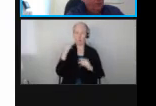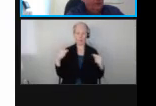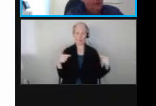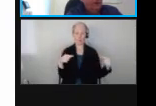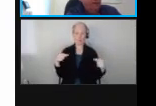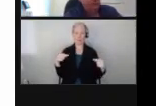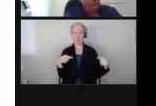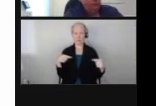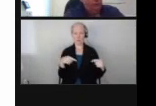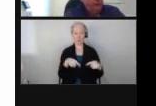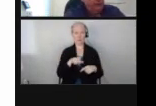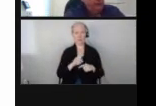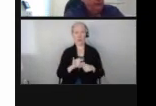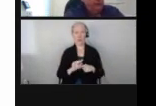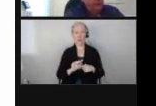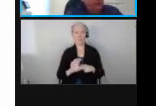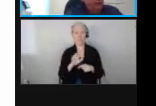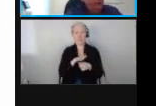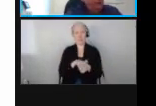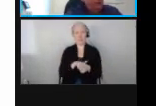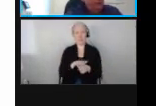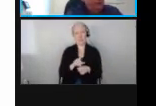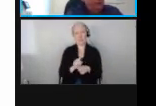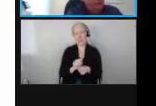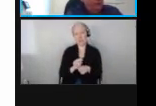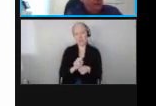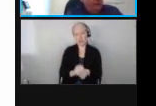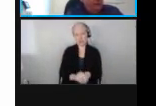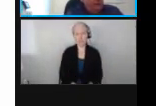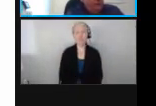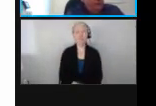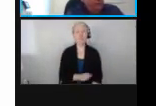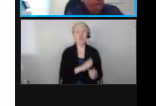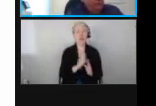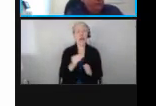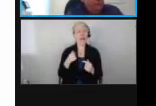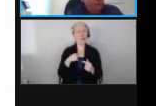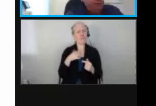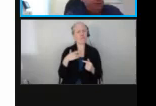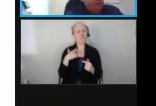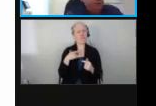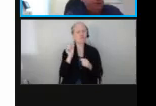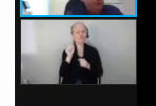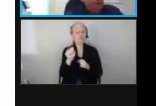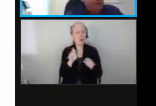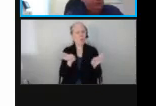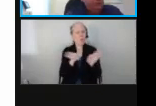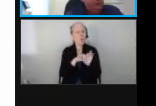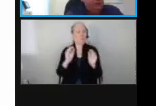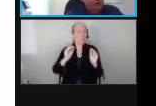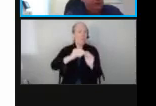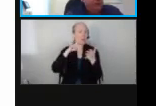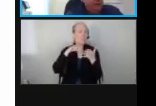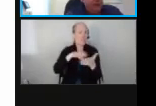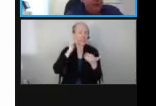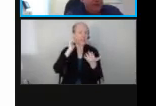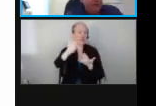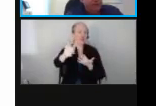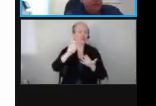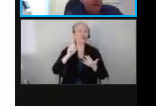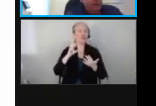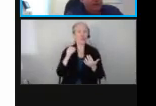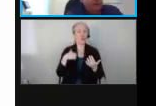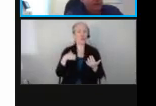We thought this was worthy of further study going forward. So at some point, it probably would still be a good idea to engage the